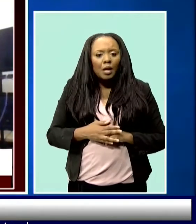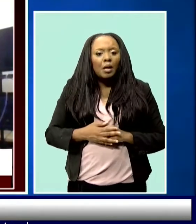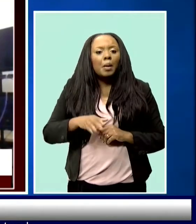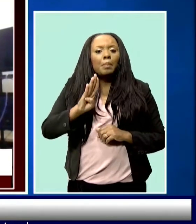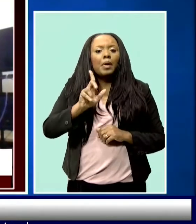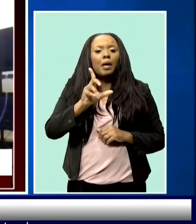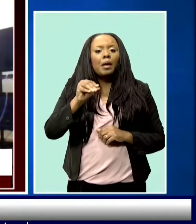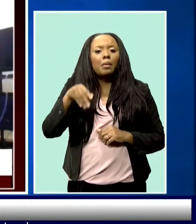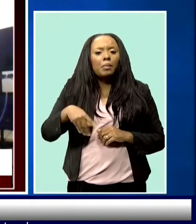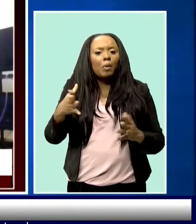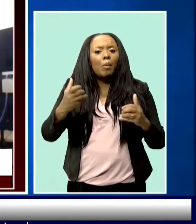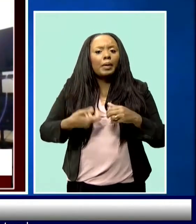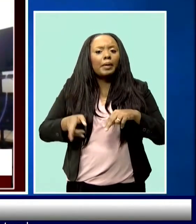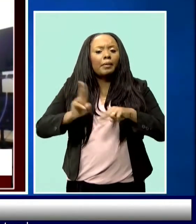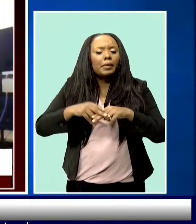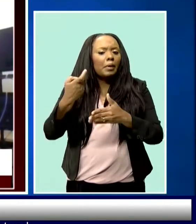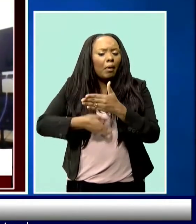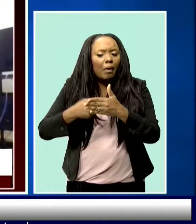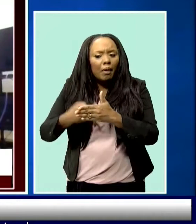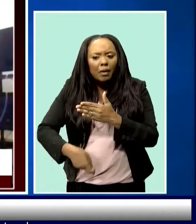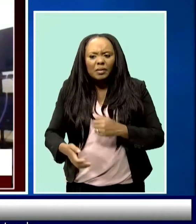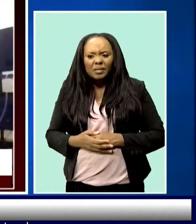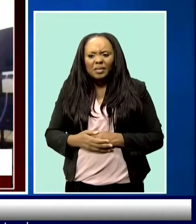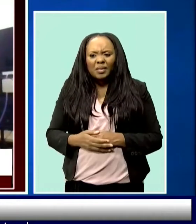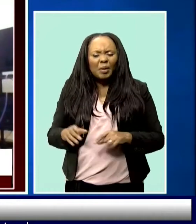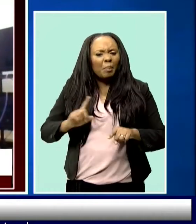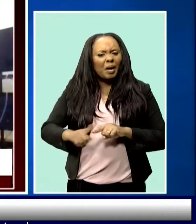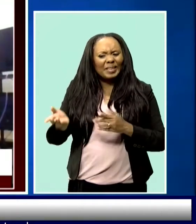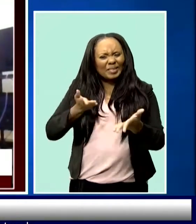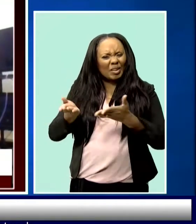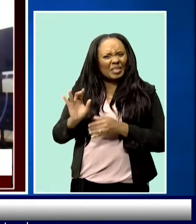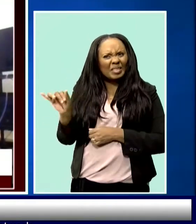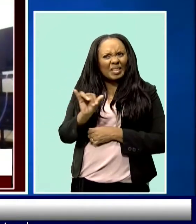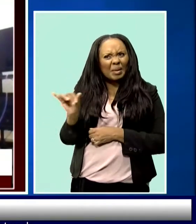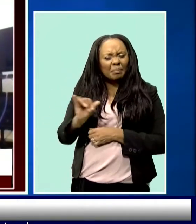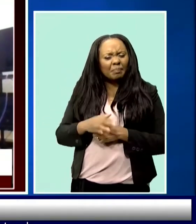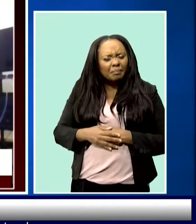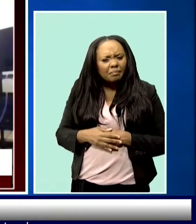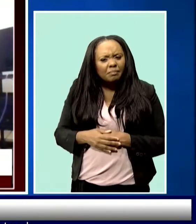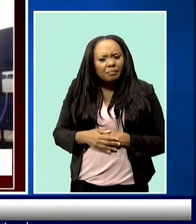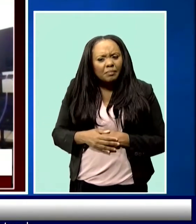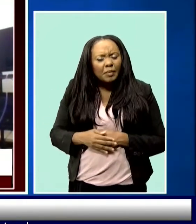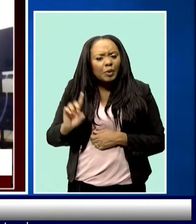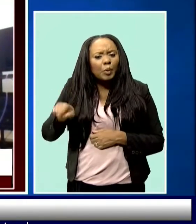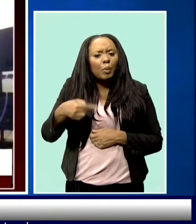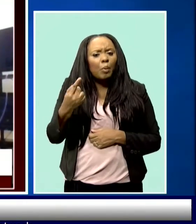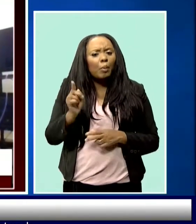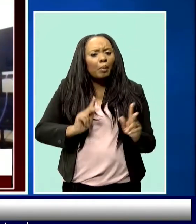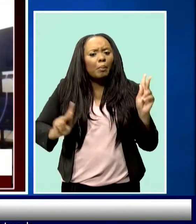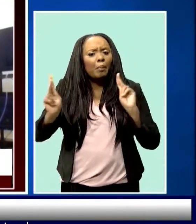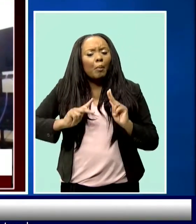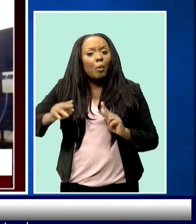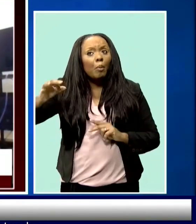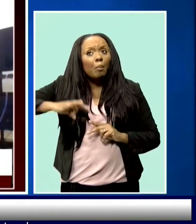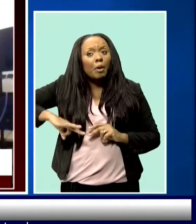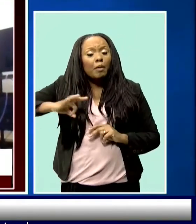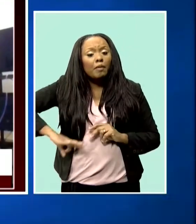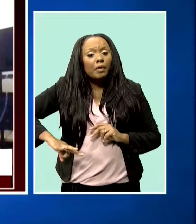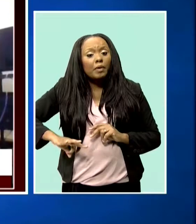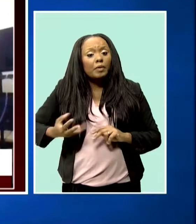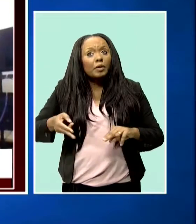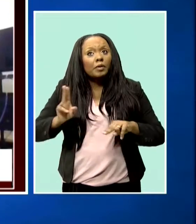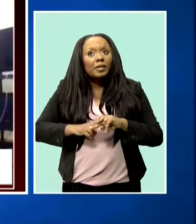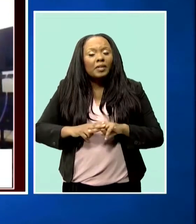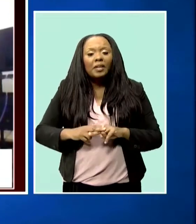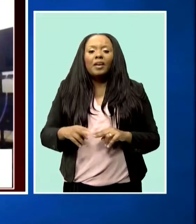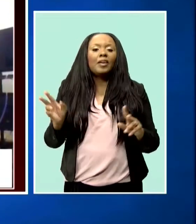the fundamental question. You're taking a very low risk, and the only people that are going to be benefiting from this proposed rate increase are